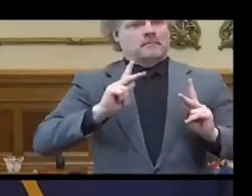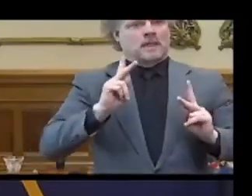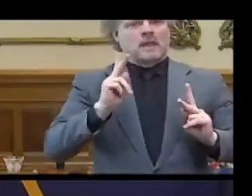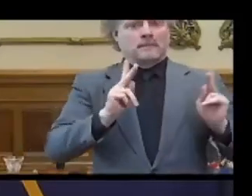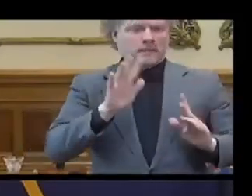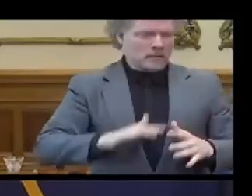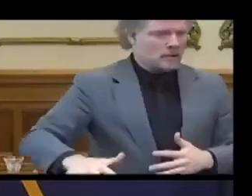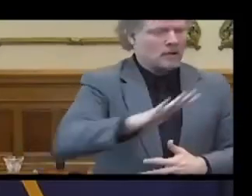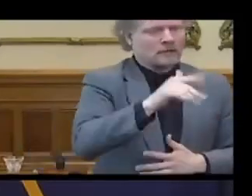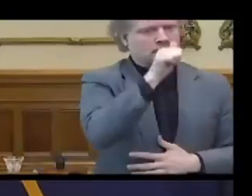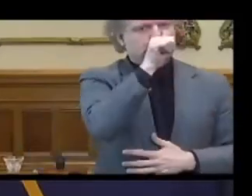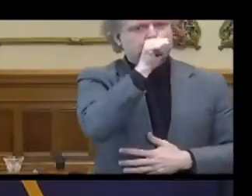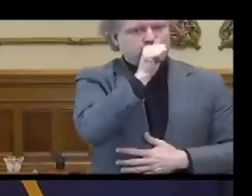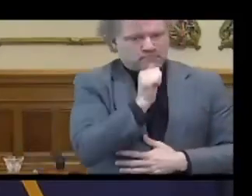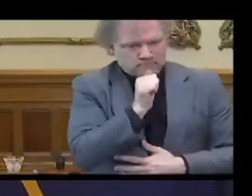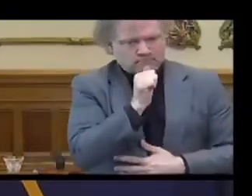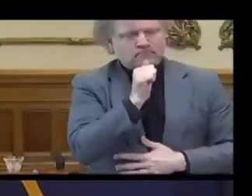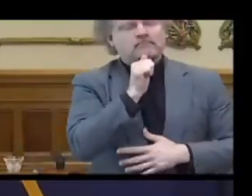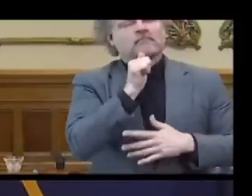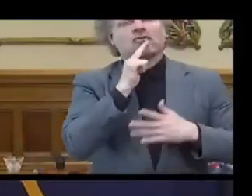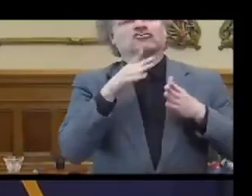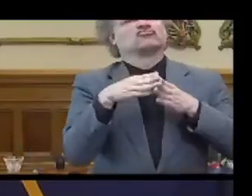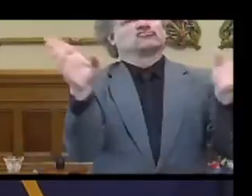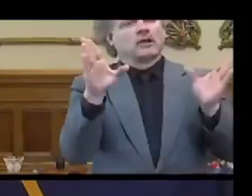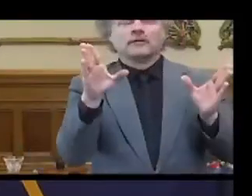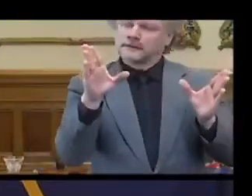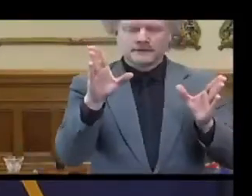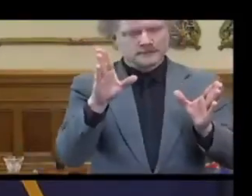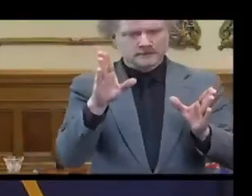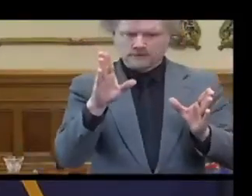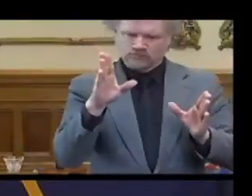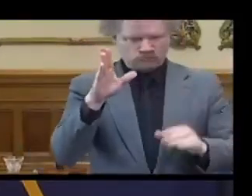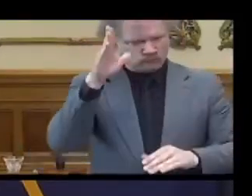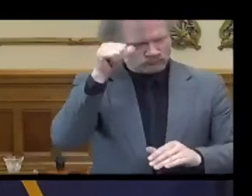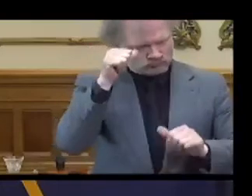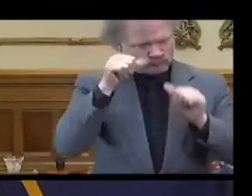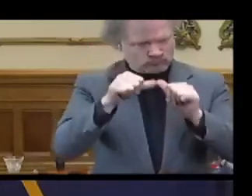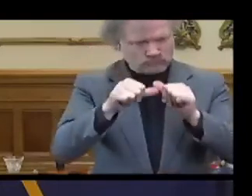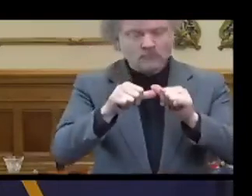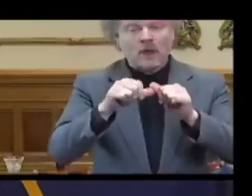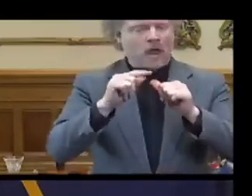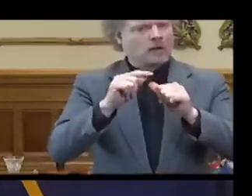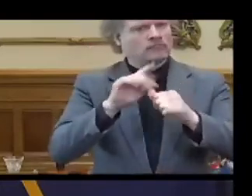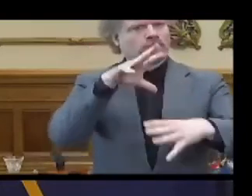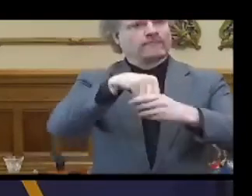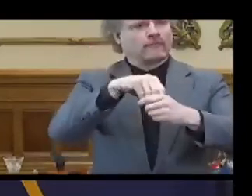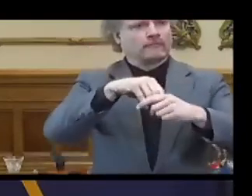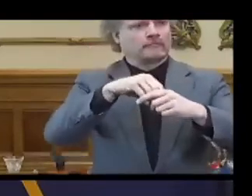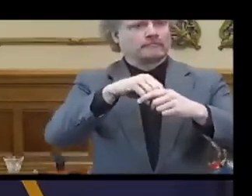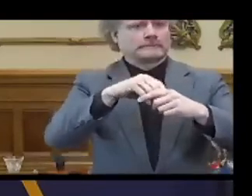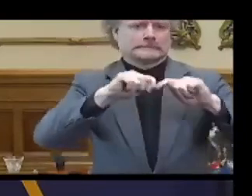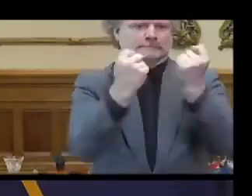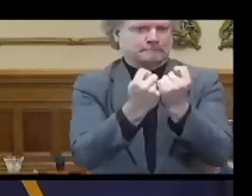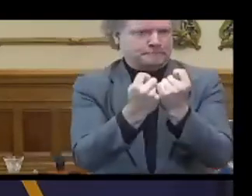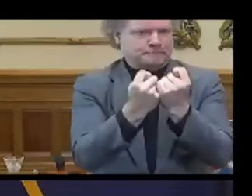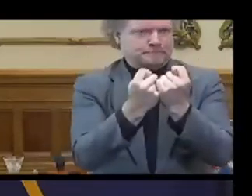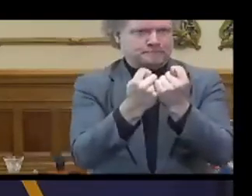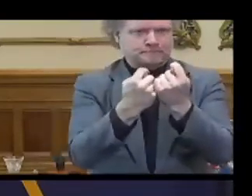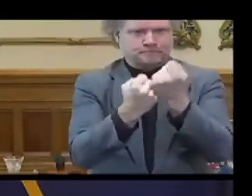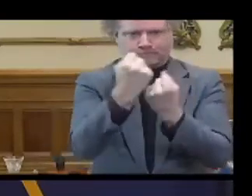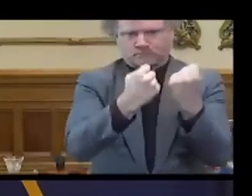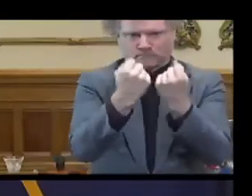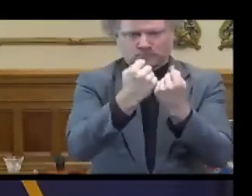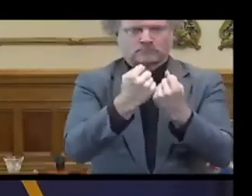patient. Folks have been, by and large, very persistent and team players. And that's a good formula